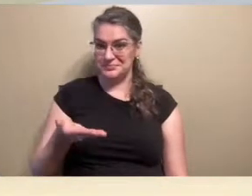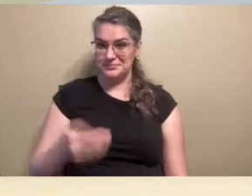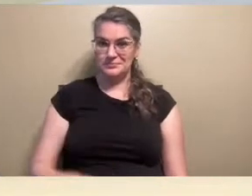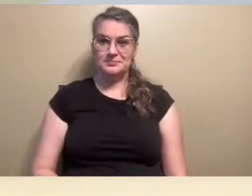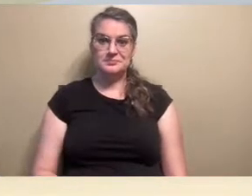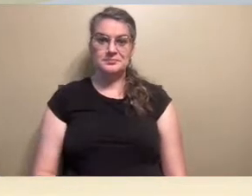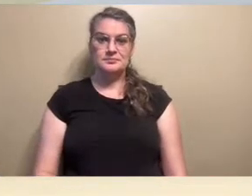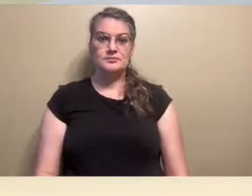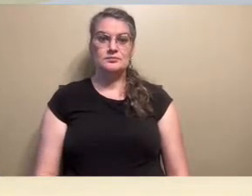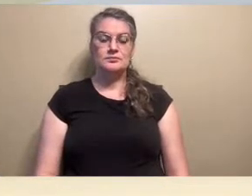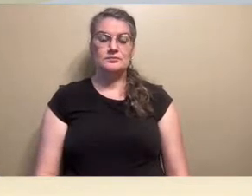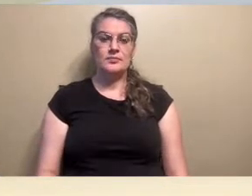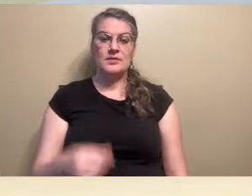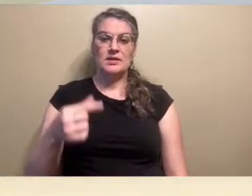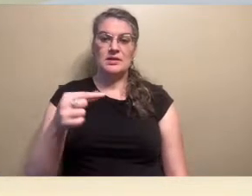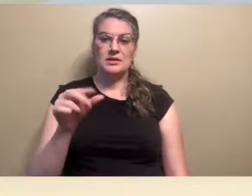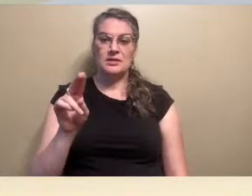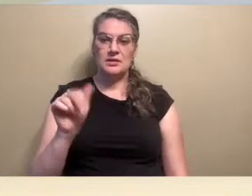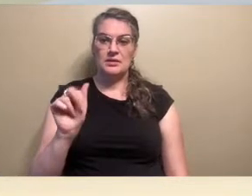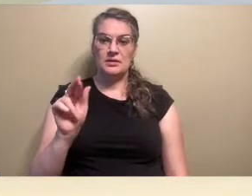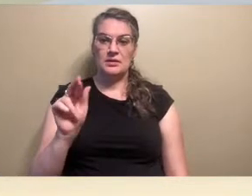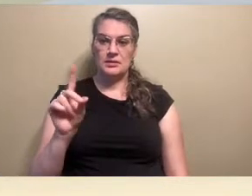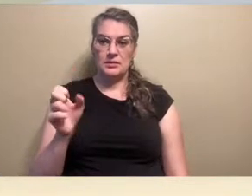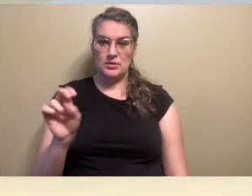Dave Stewart, The Guardian.